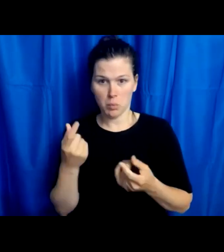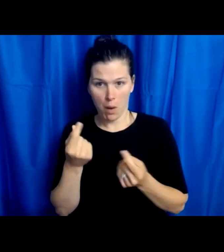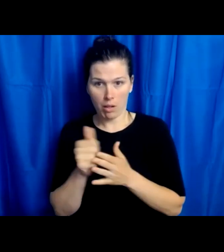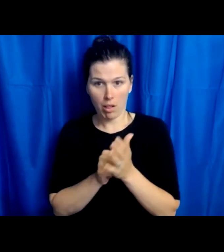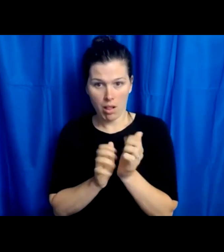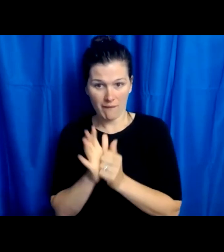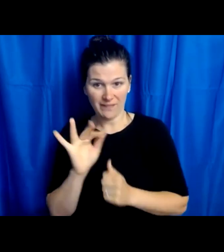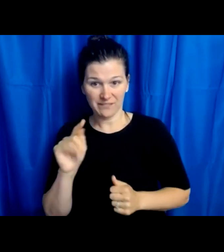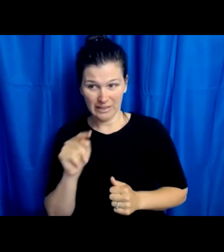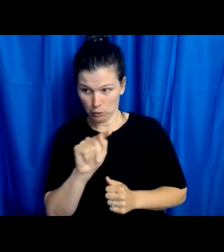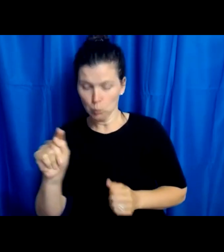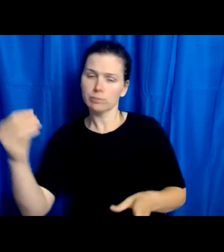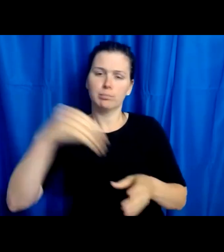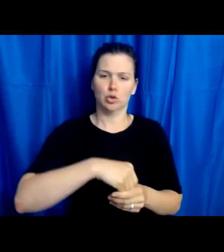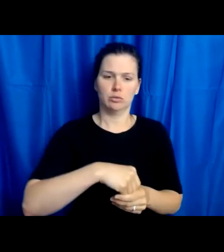so you'll have them.